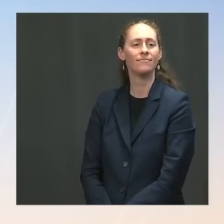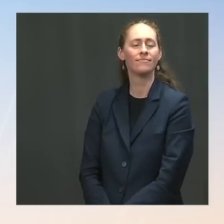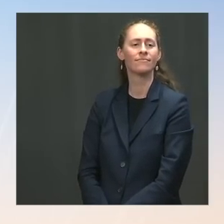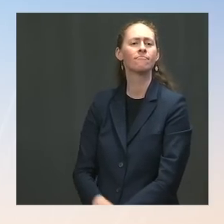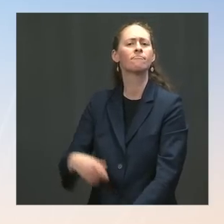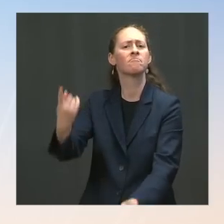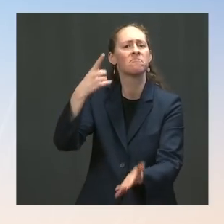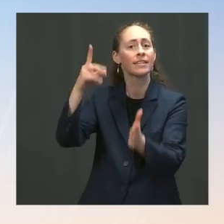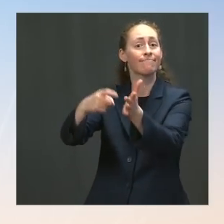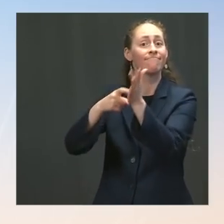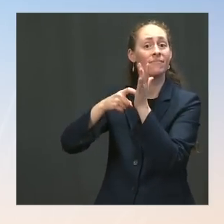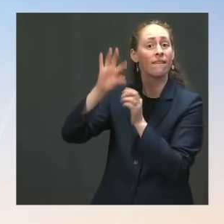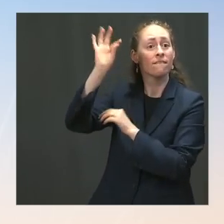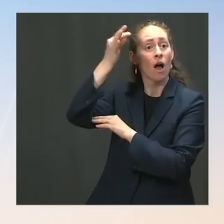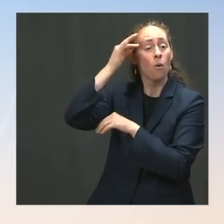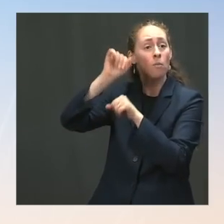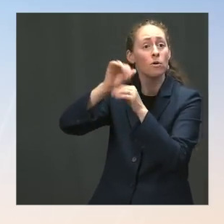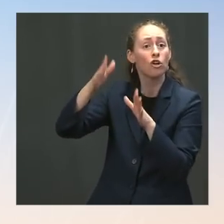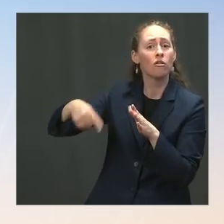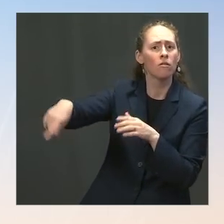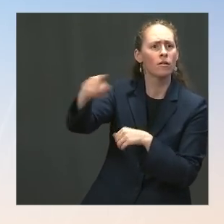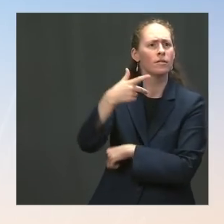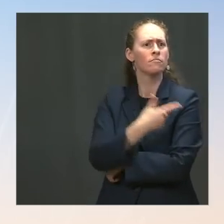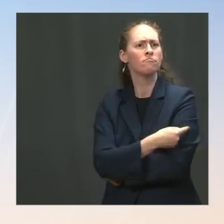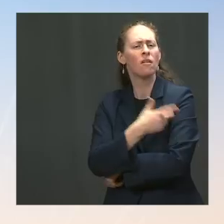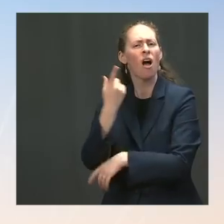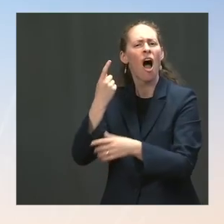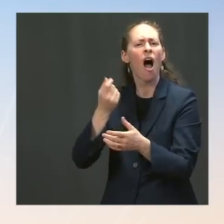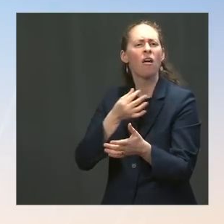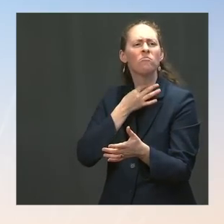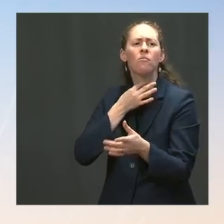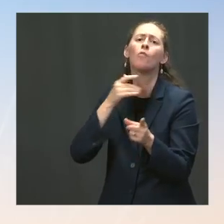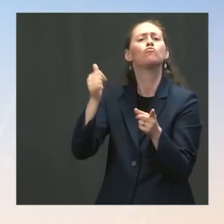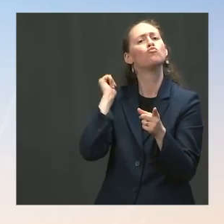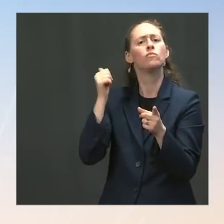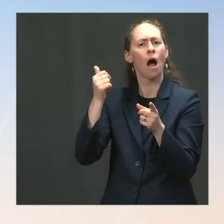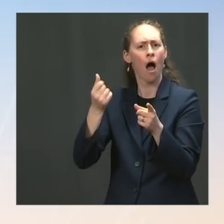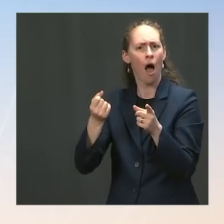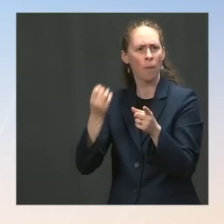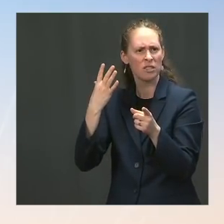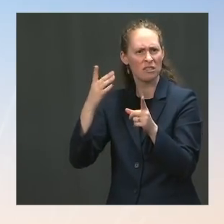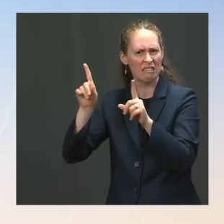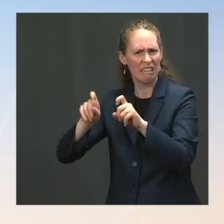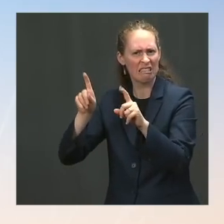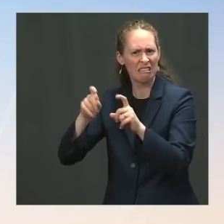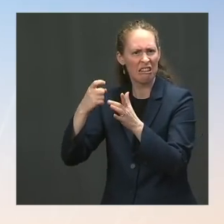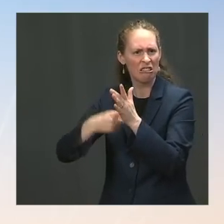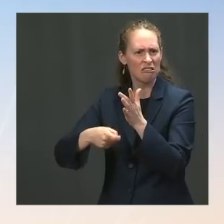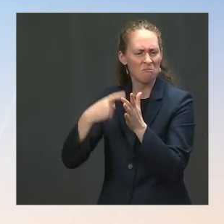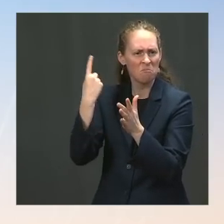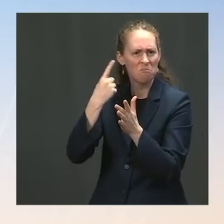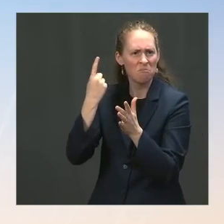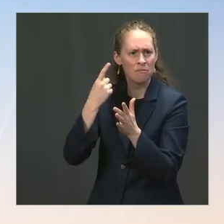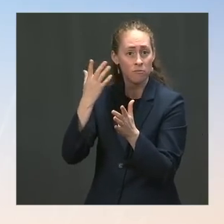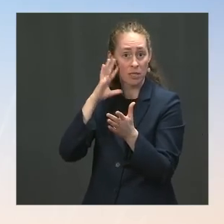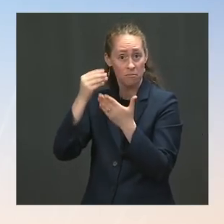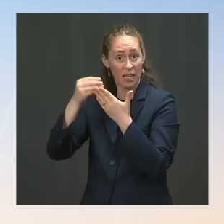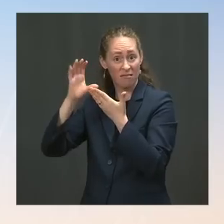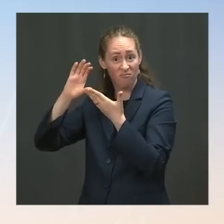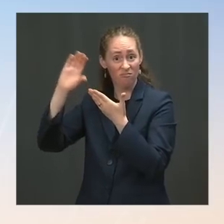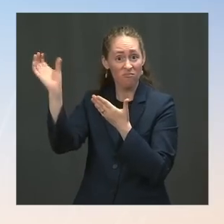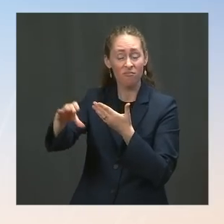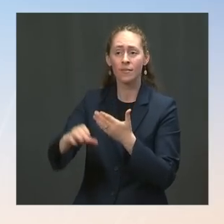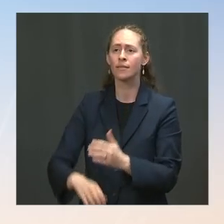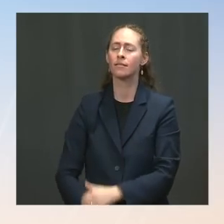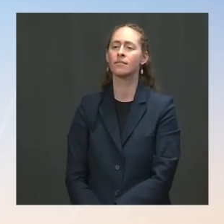cost of this testing to the federal agencies? And will the administration commit to, once the testing starts, making public how much that is costing?